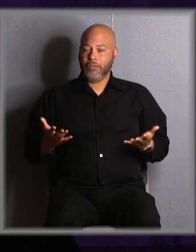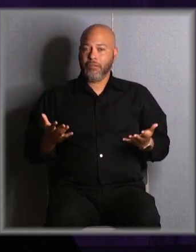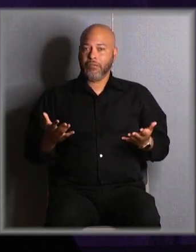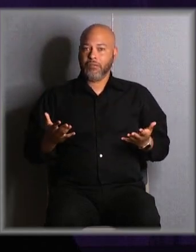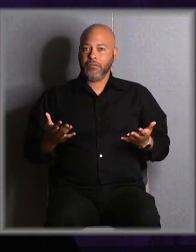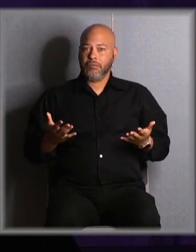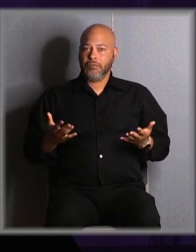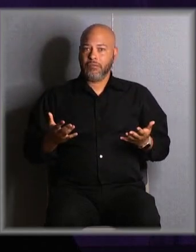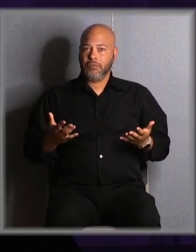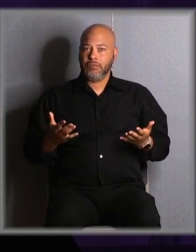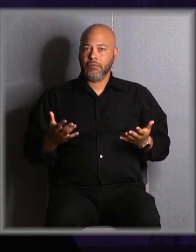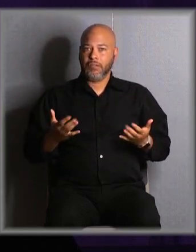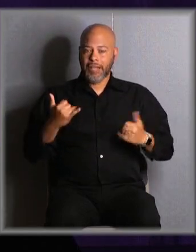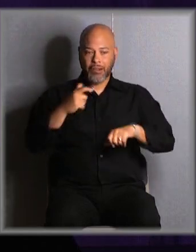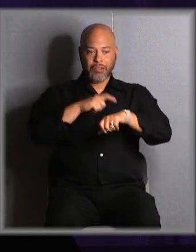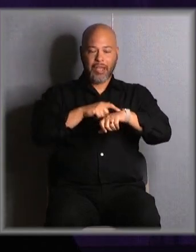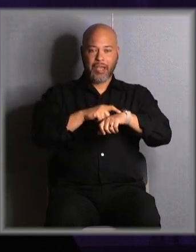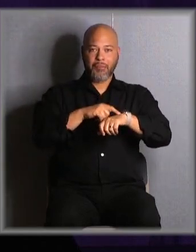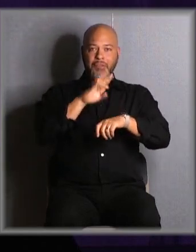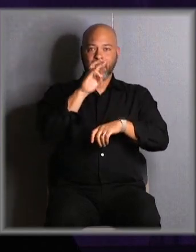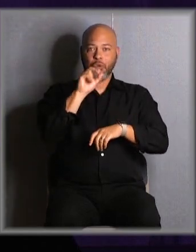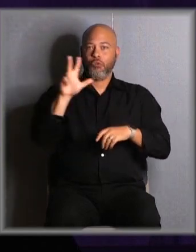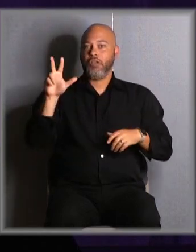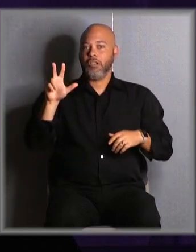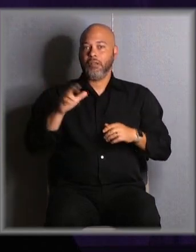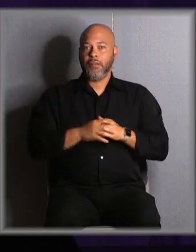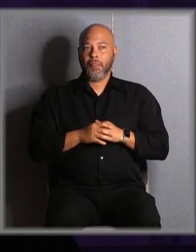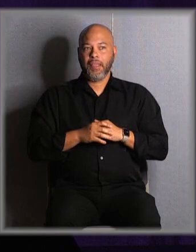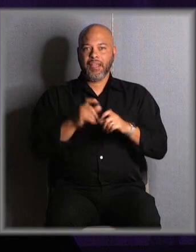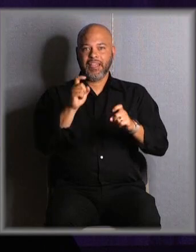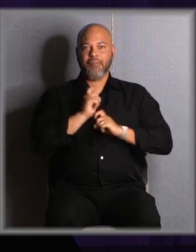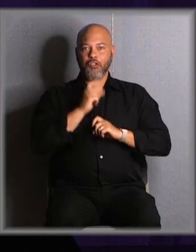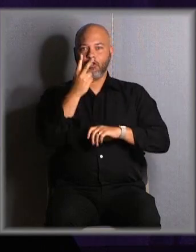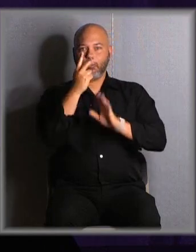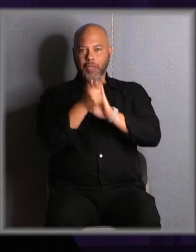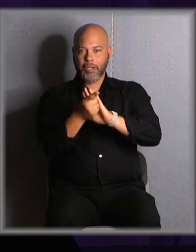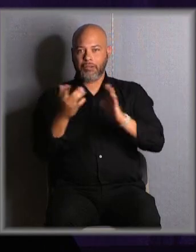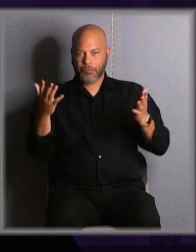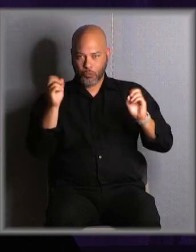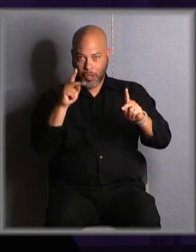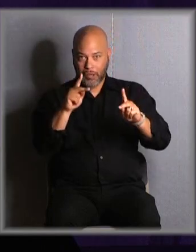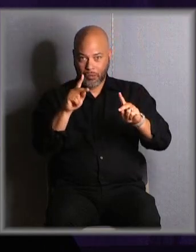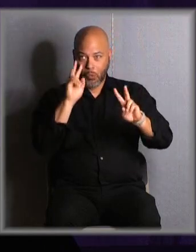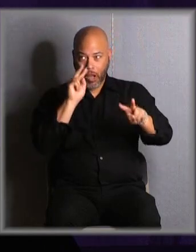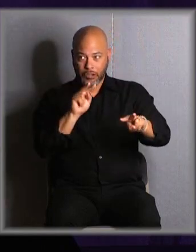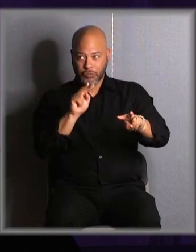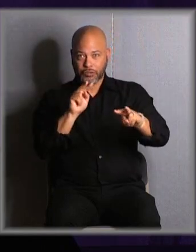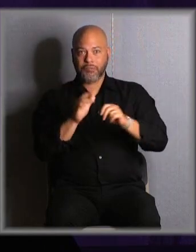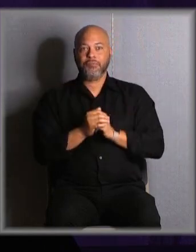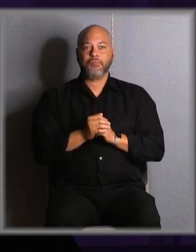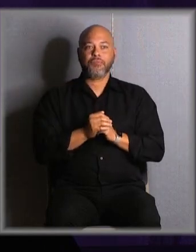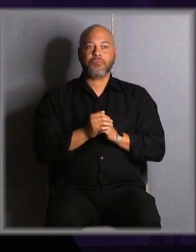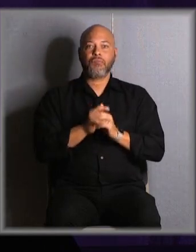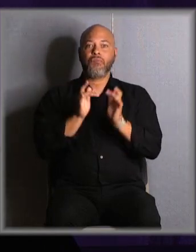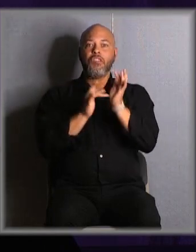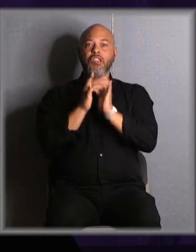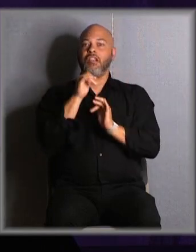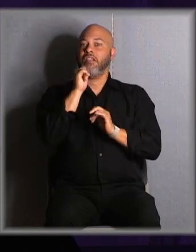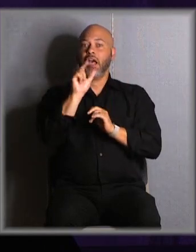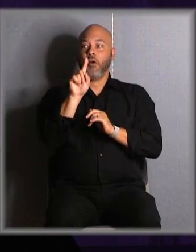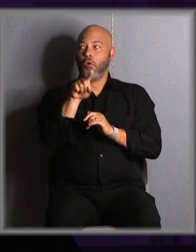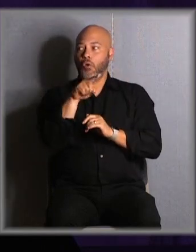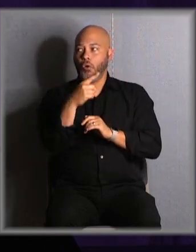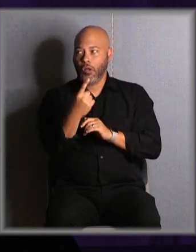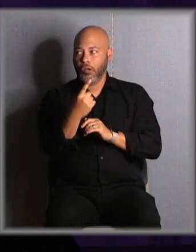It's 7:03. Give me 2 minutes and we out of here. Watch this. Jesus not only, watch this,